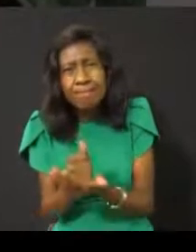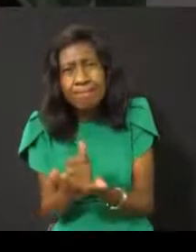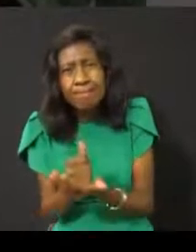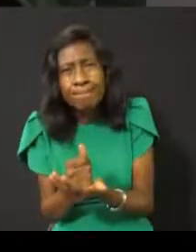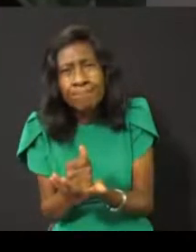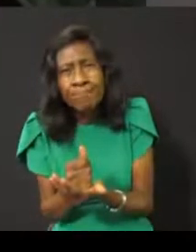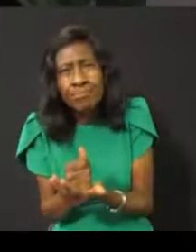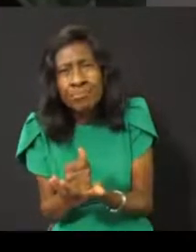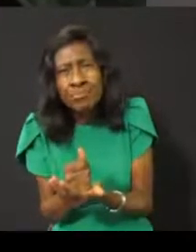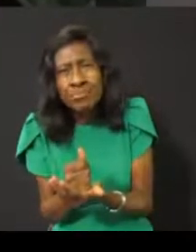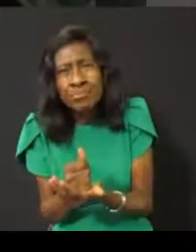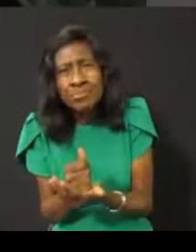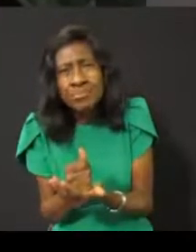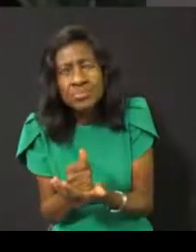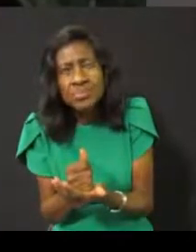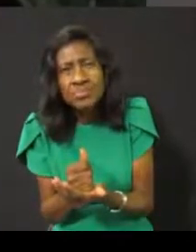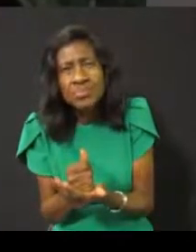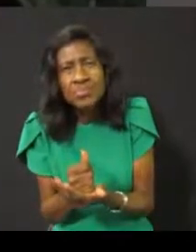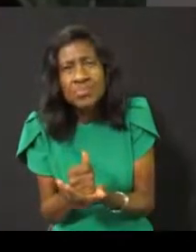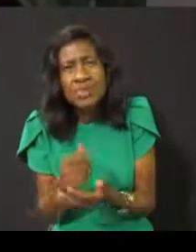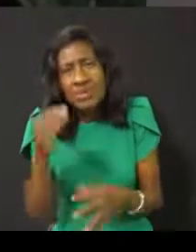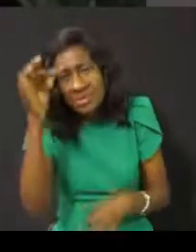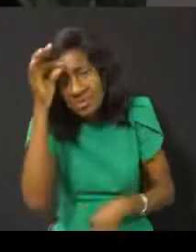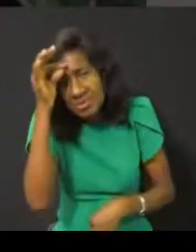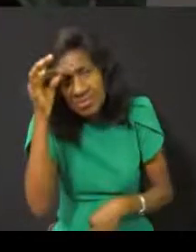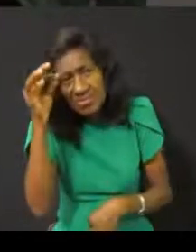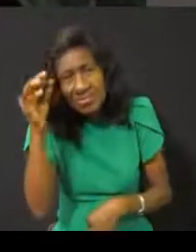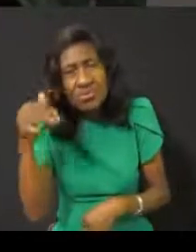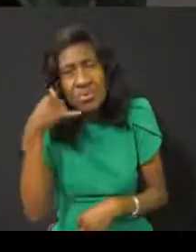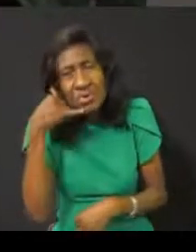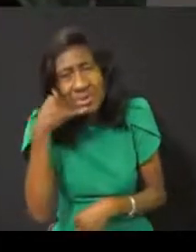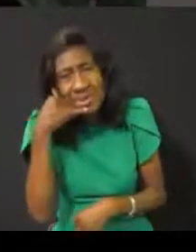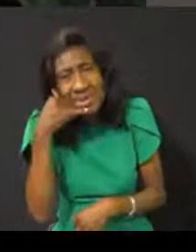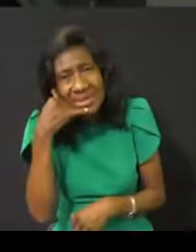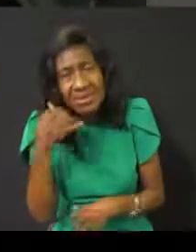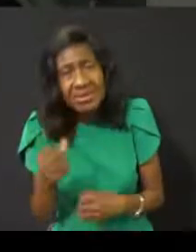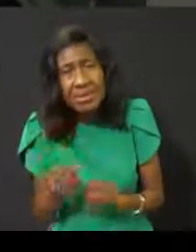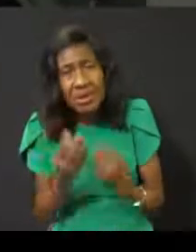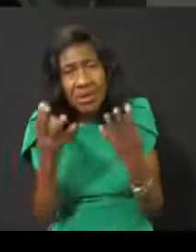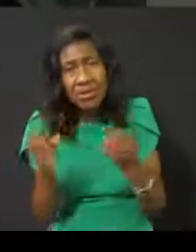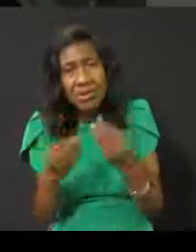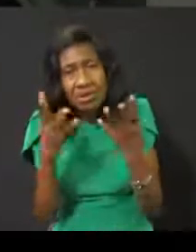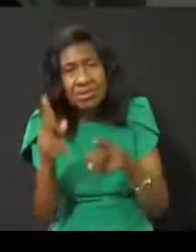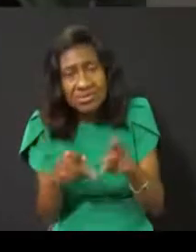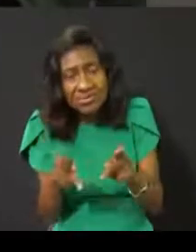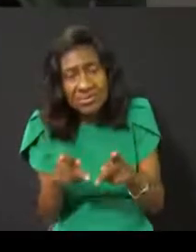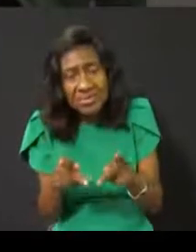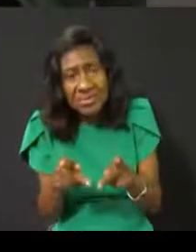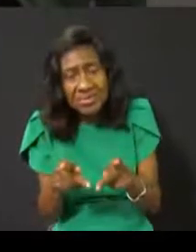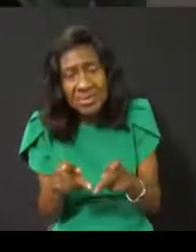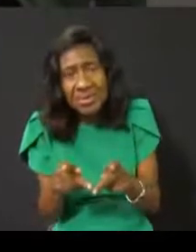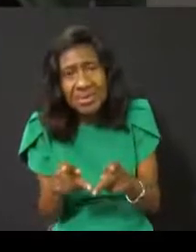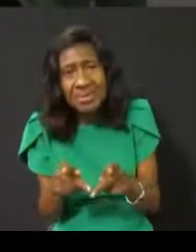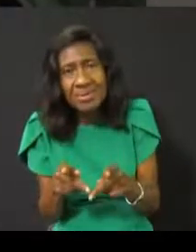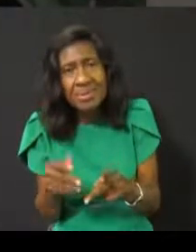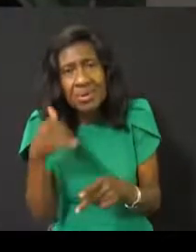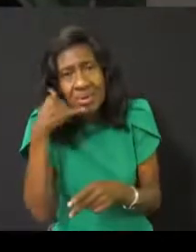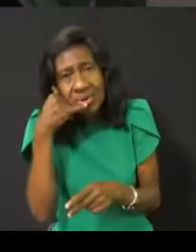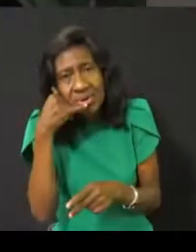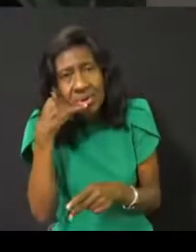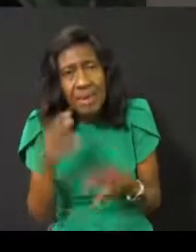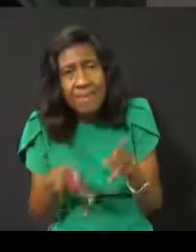time. So we appreciate that the flu hotline has been somewhat overwhelmed over the last few weeks, and people who need food supplies, who